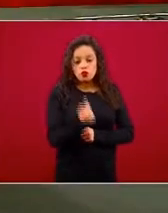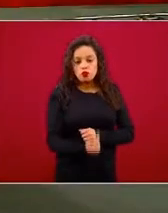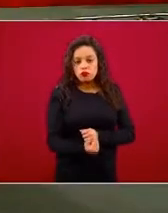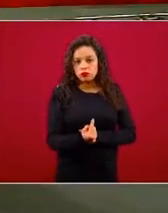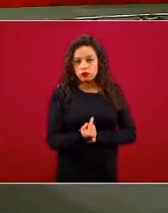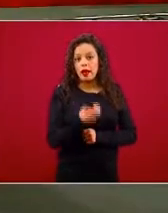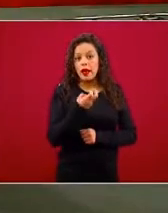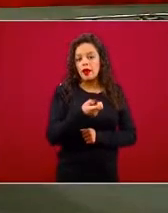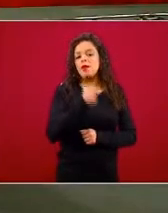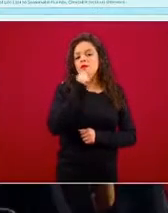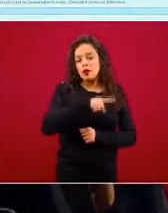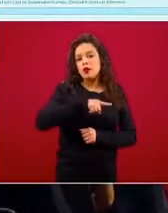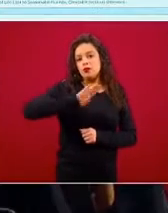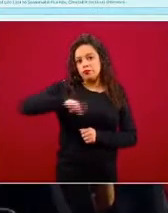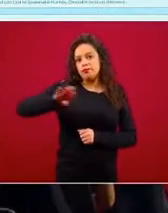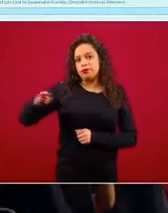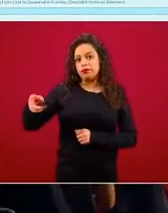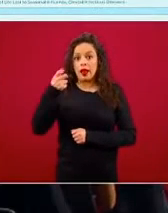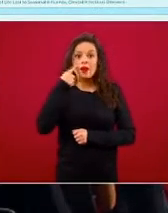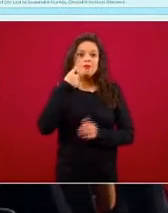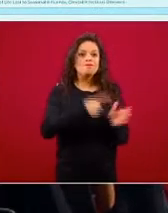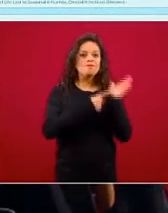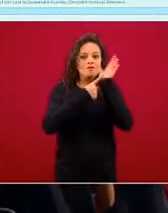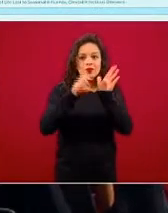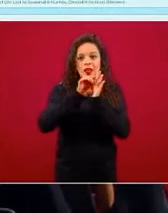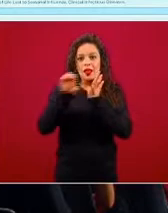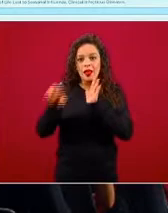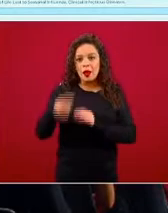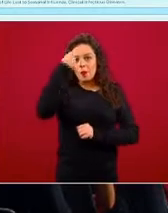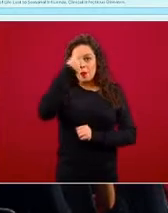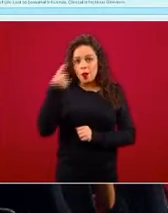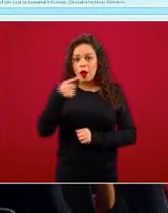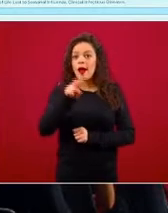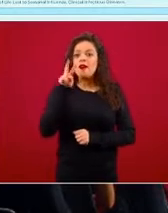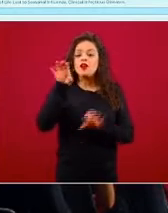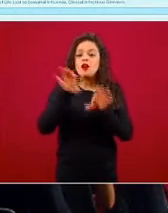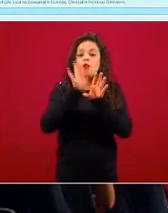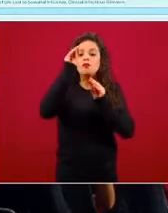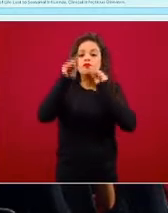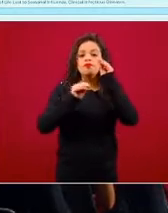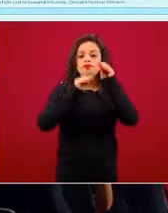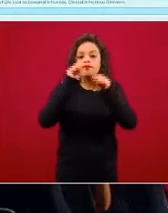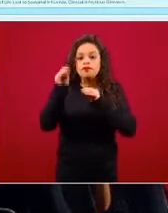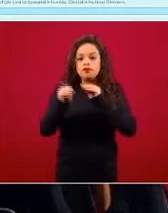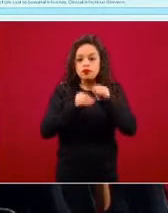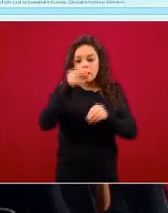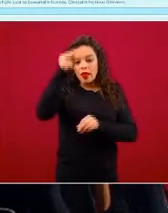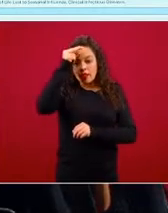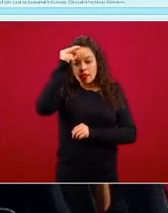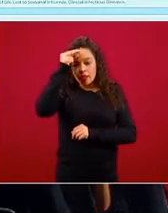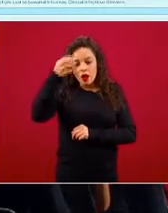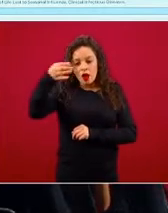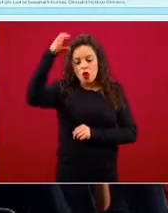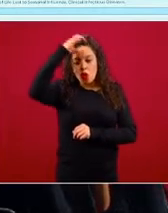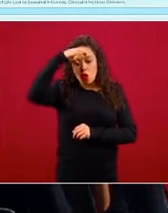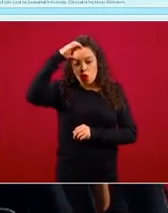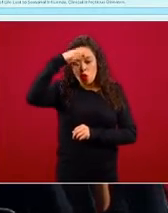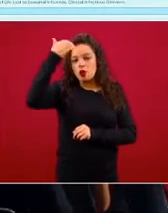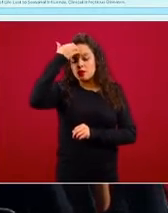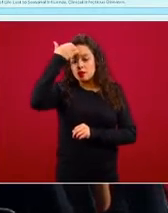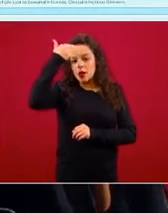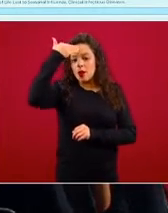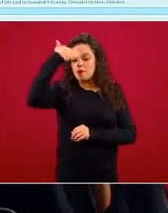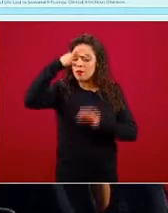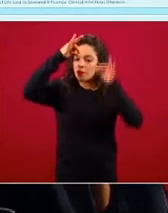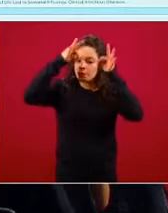how we build knowledge for health. We're not just counting cases, we're not just